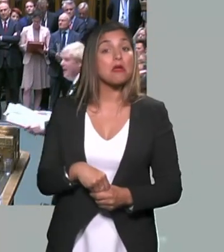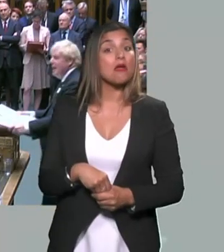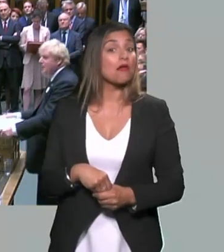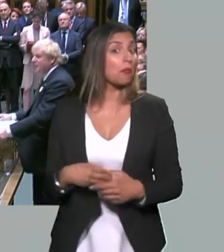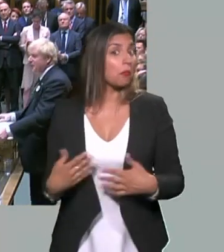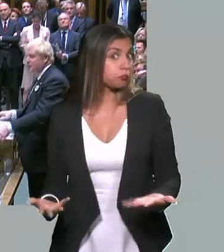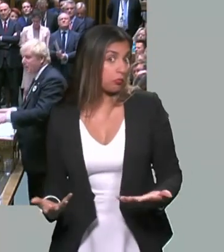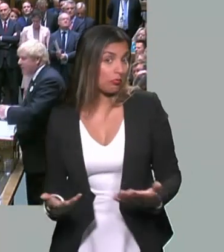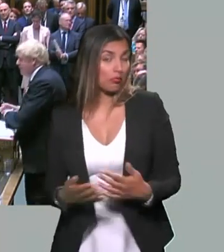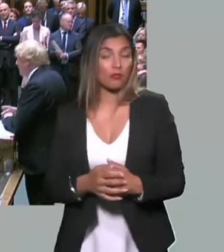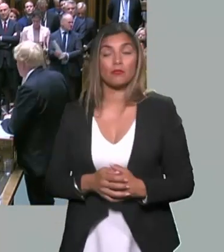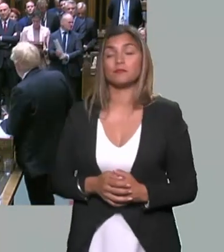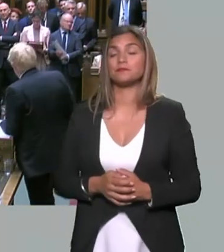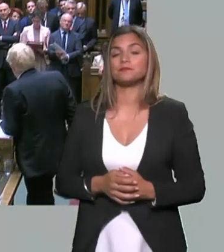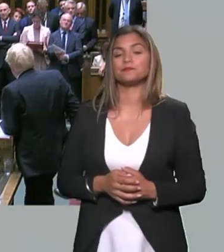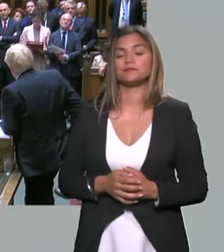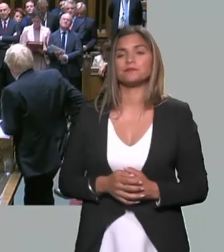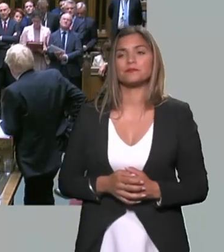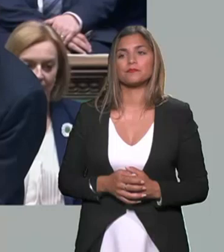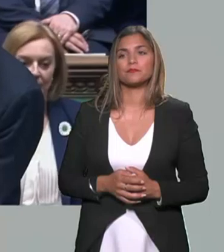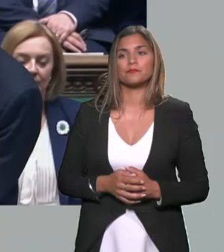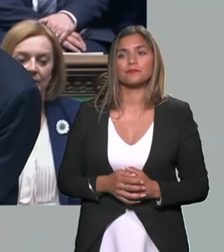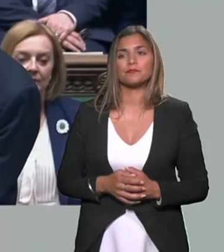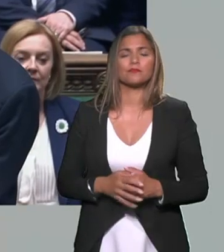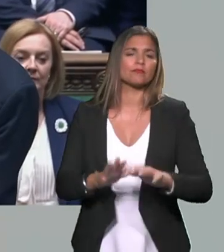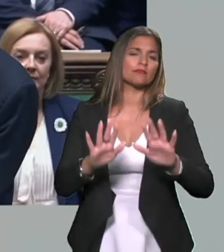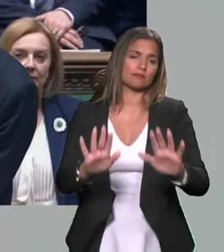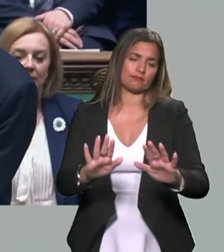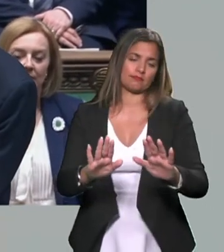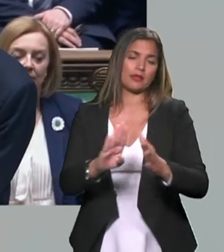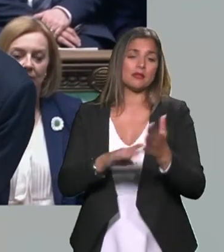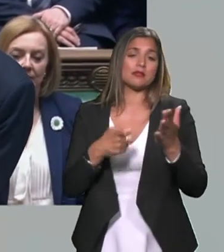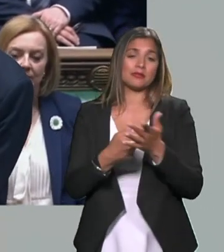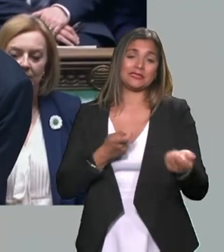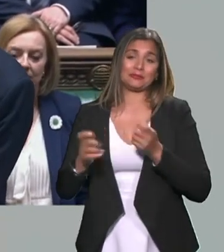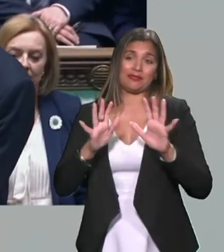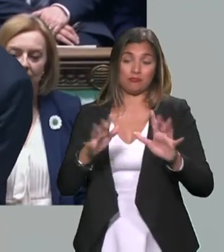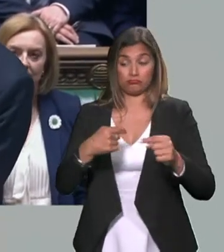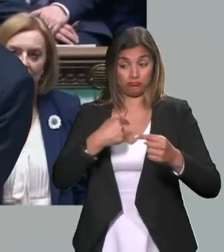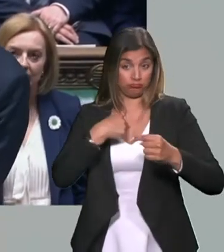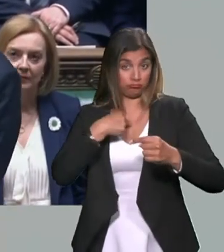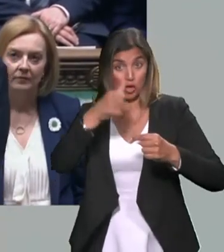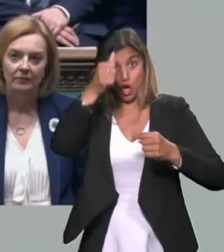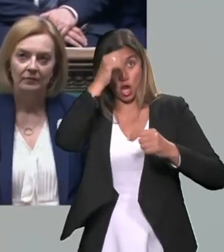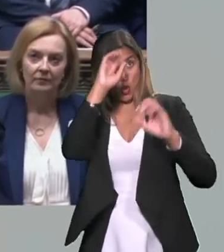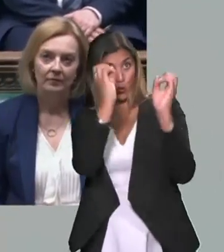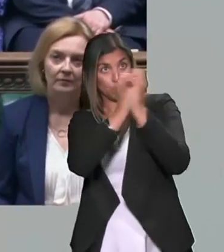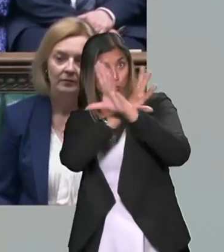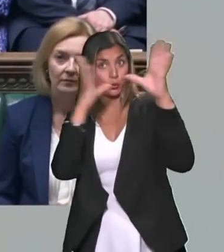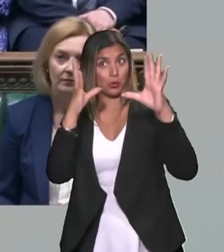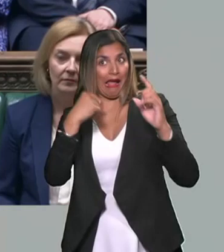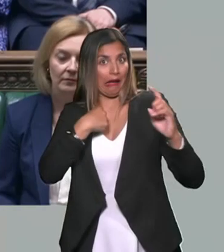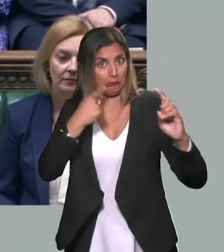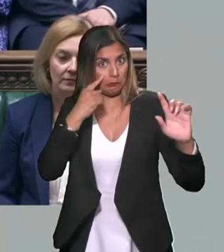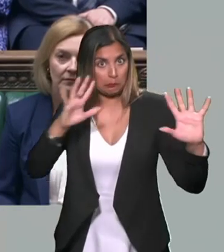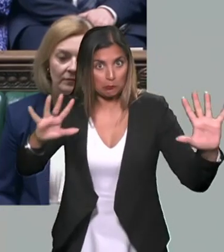Prime Minister. Mr Speaker, to the best of my knowledge, everybody in this Parliament, everybody in this House pays